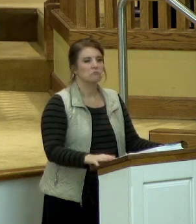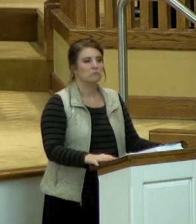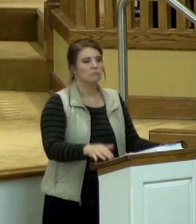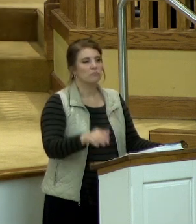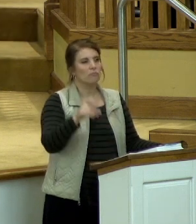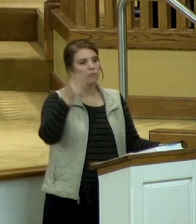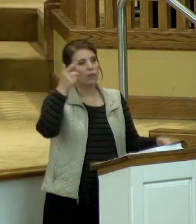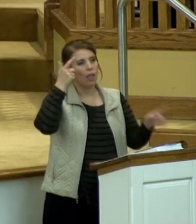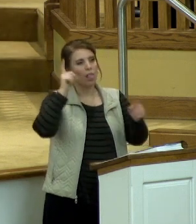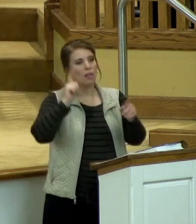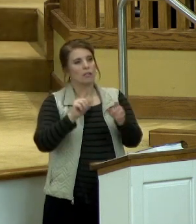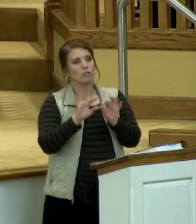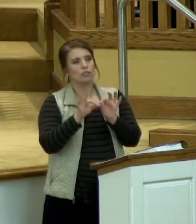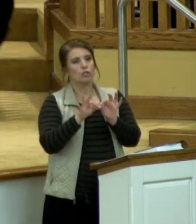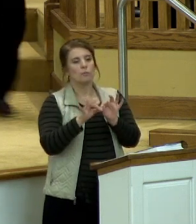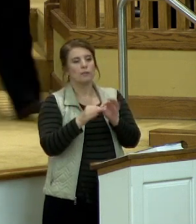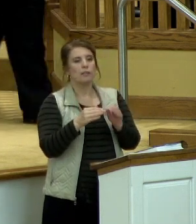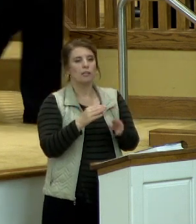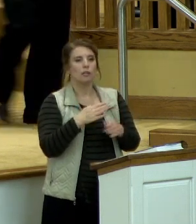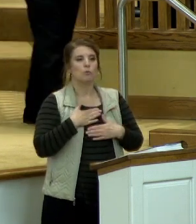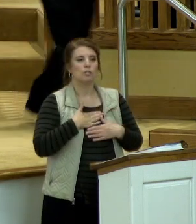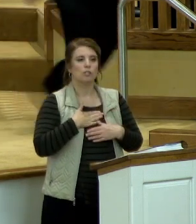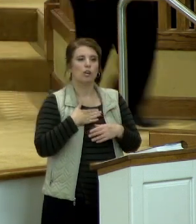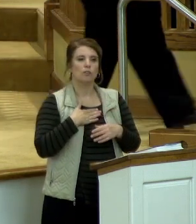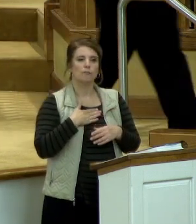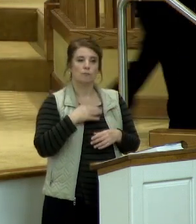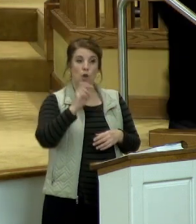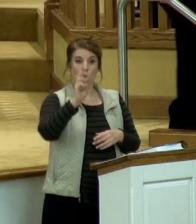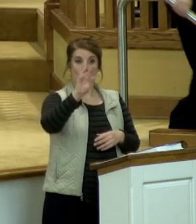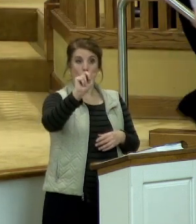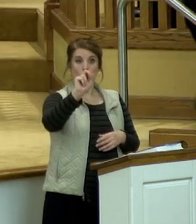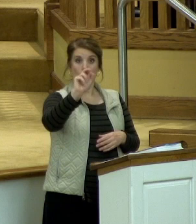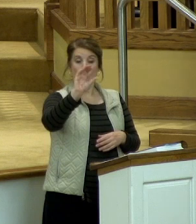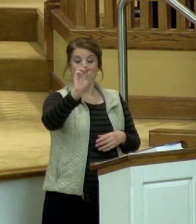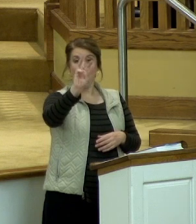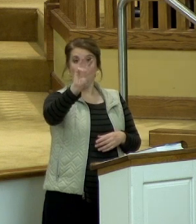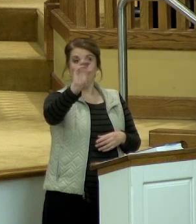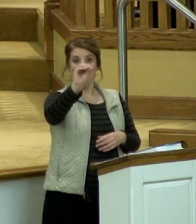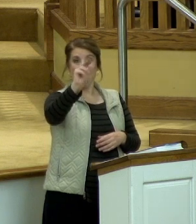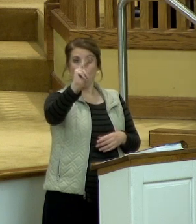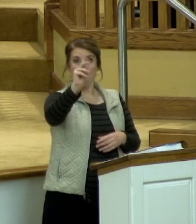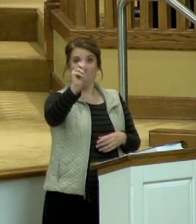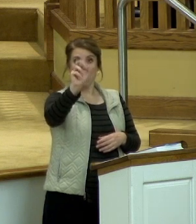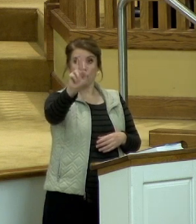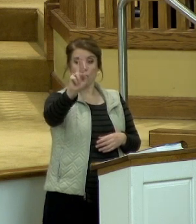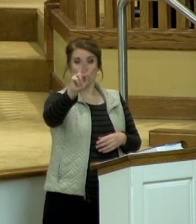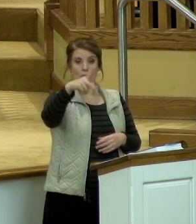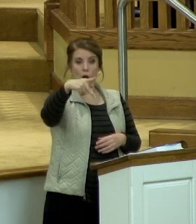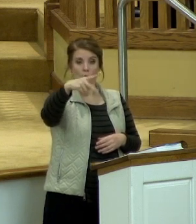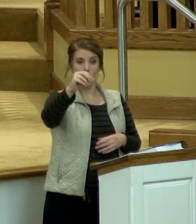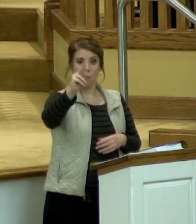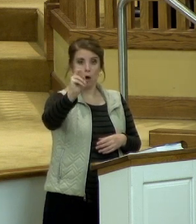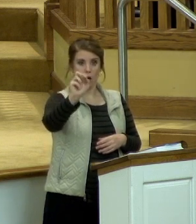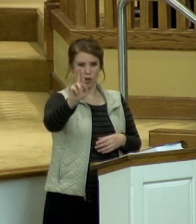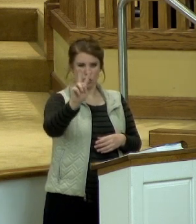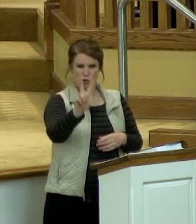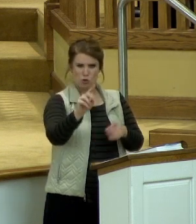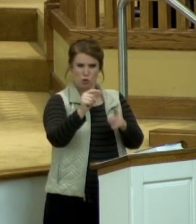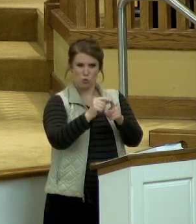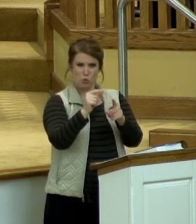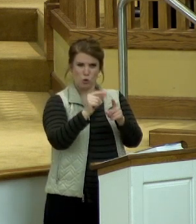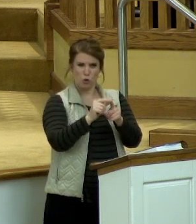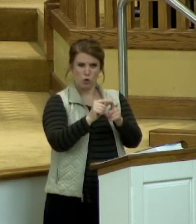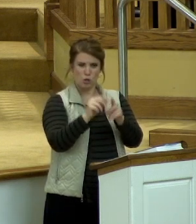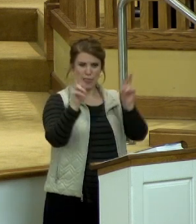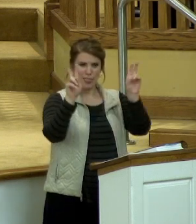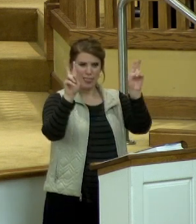Appreciate those that work with our kids. The word wondered and pondered. So here's the question tonight, okay? First one's probably pretty obvious. The title of